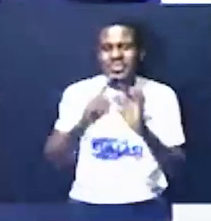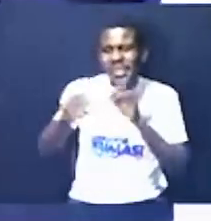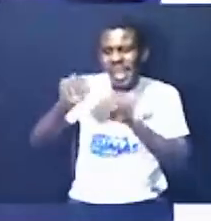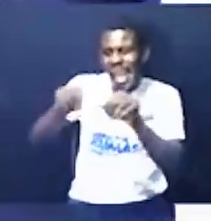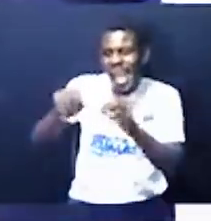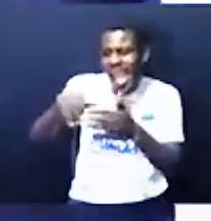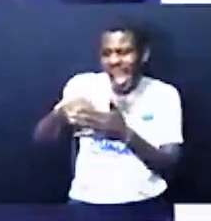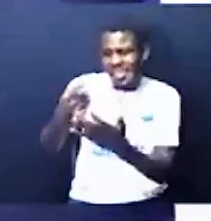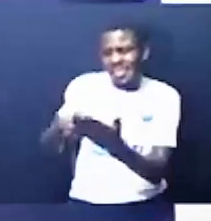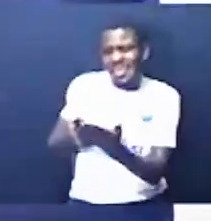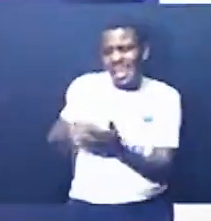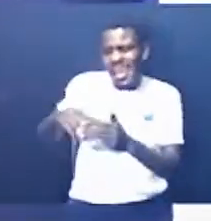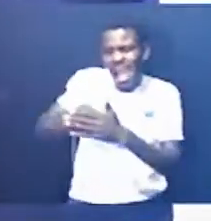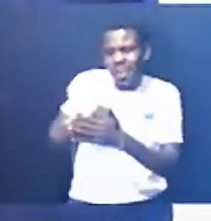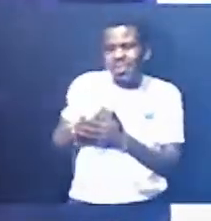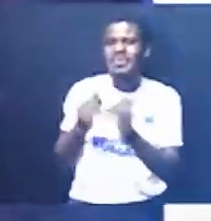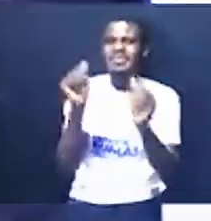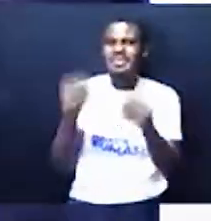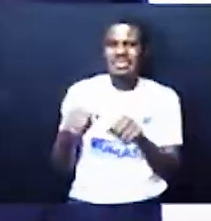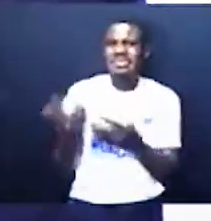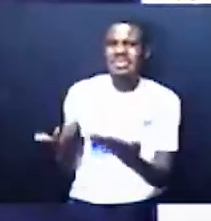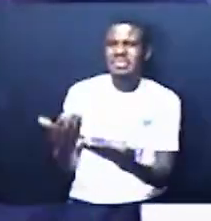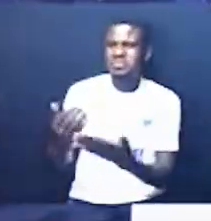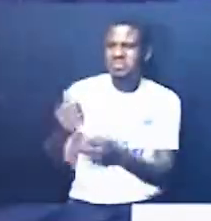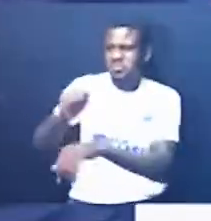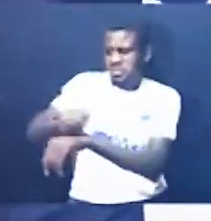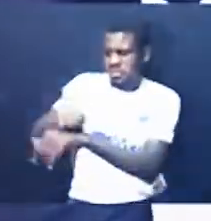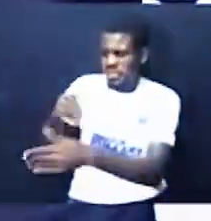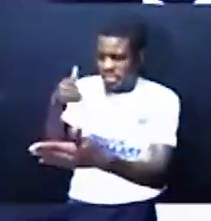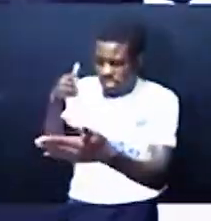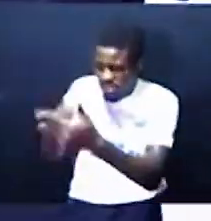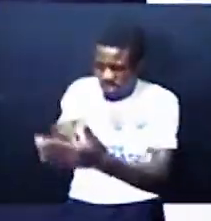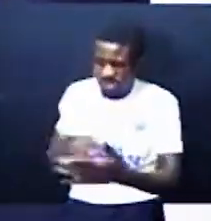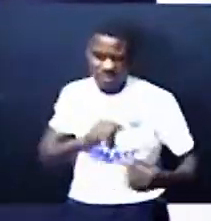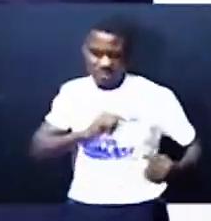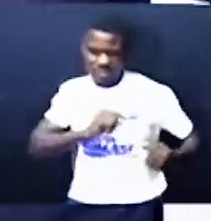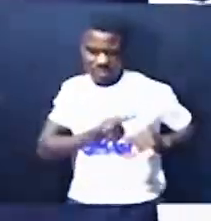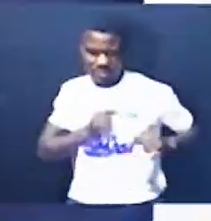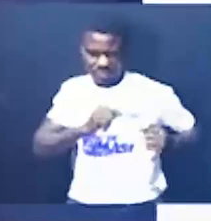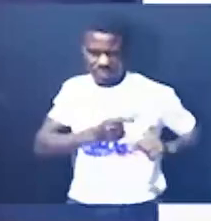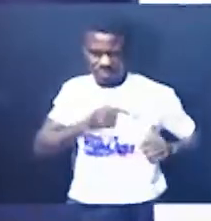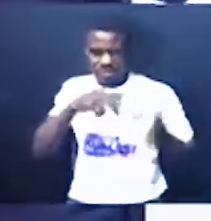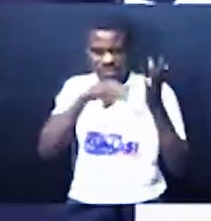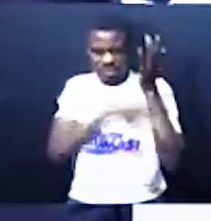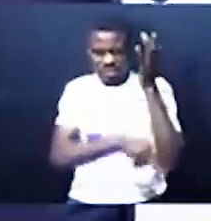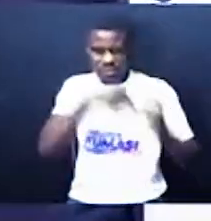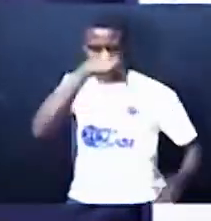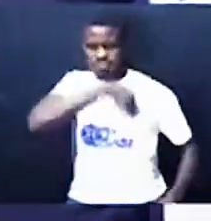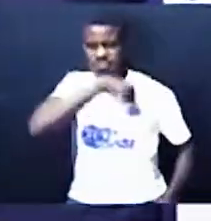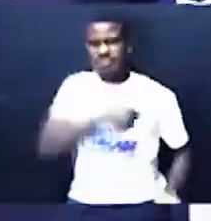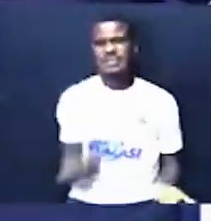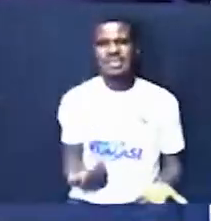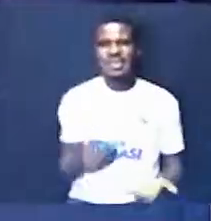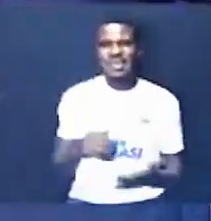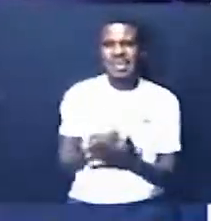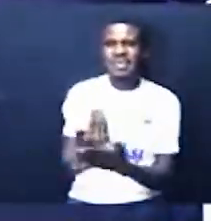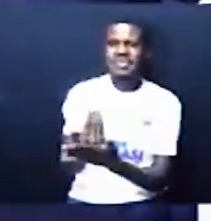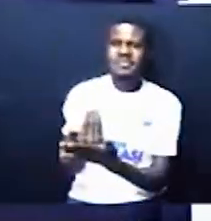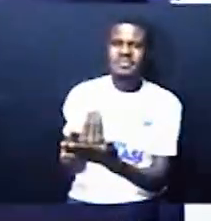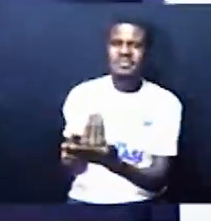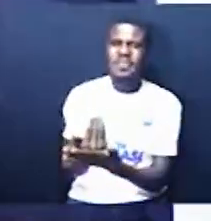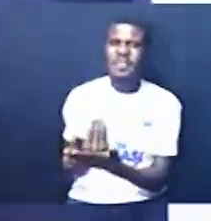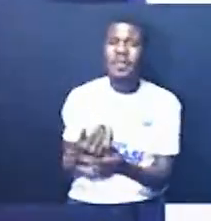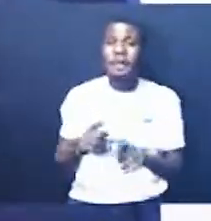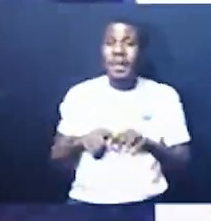with bitterness in our hearts. Enu eche no yasane akọs kwan ye befa so akurakura yawdie ewo yakomamu. But today I want